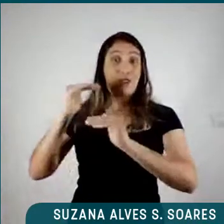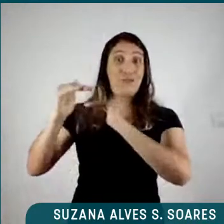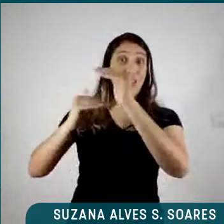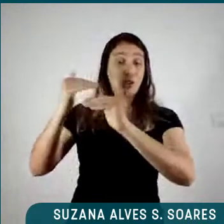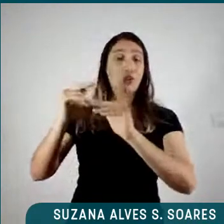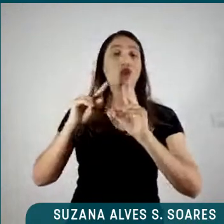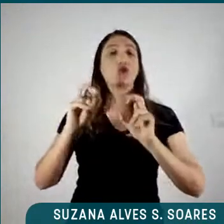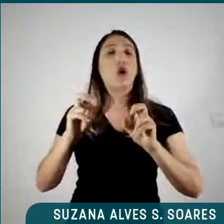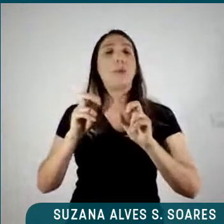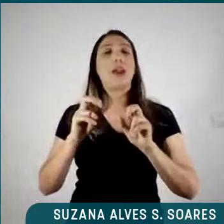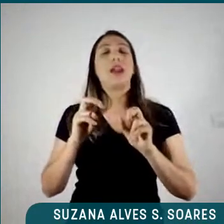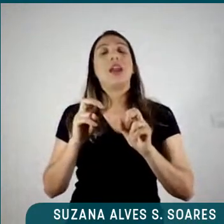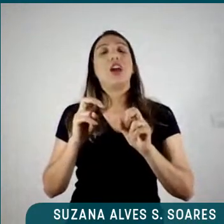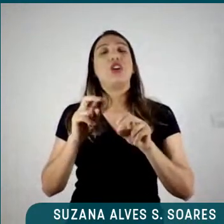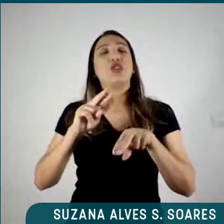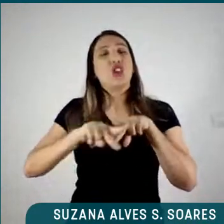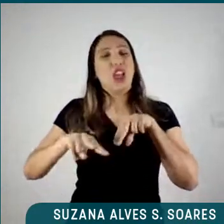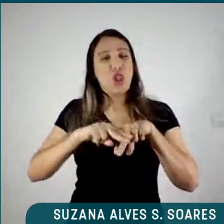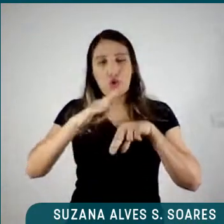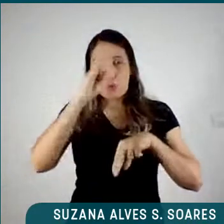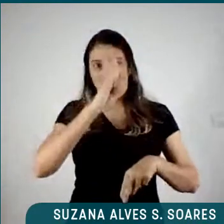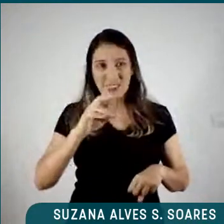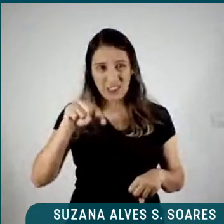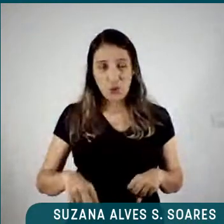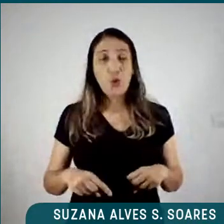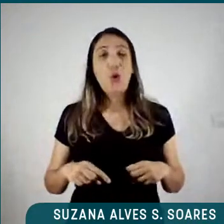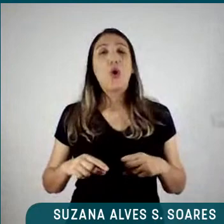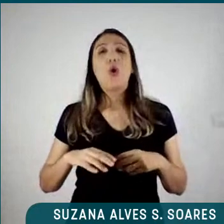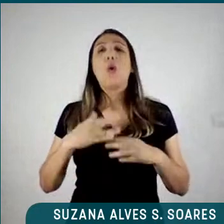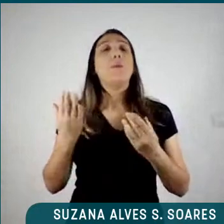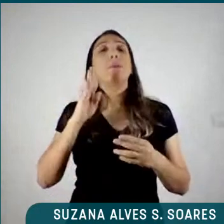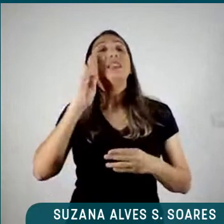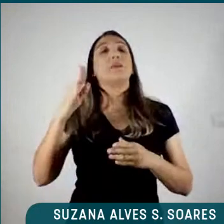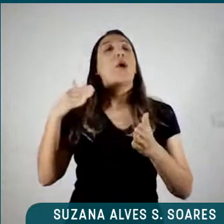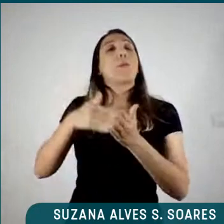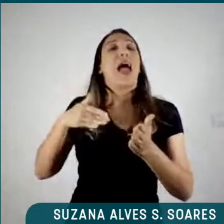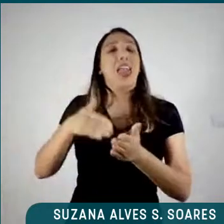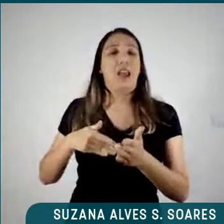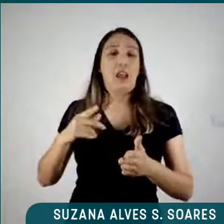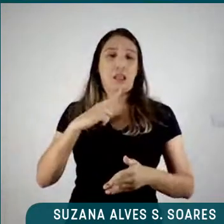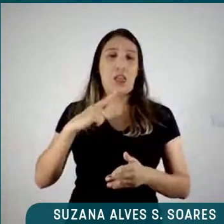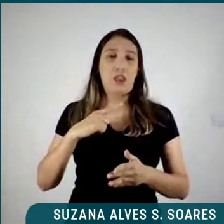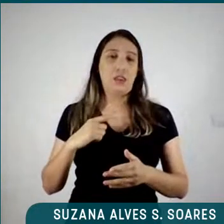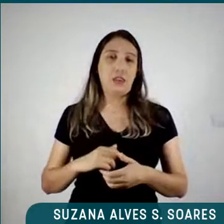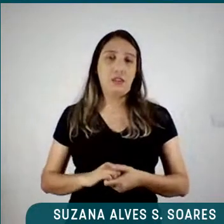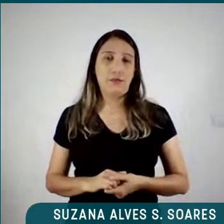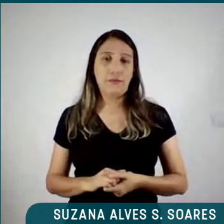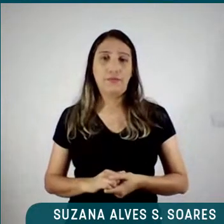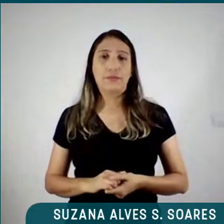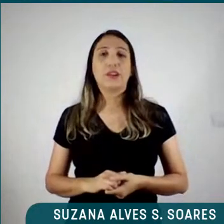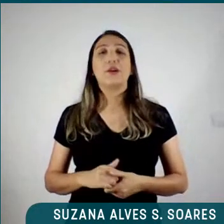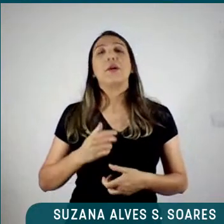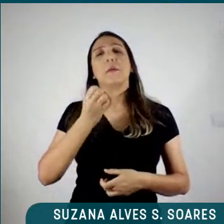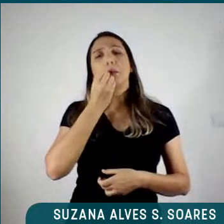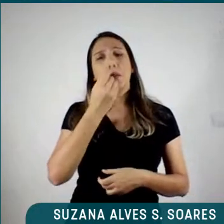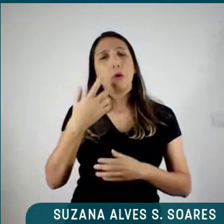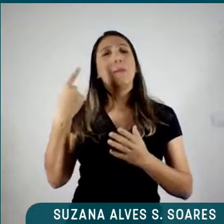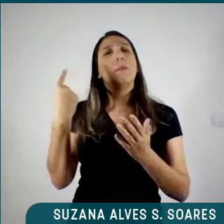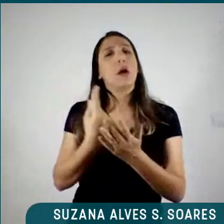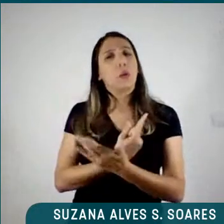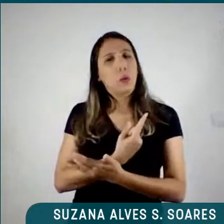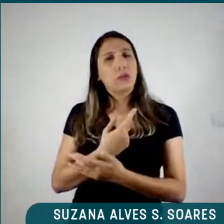gênero how no do you Brasil see e as principais the barreiras para que isso advancement aconteça? of gender in Brazil and what are the barriers for us to have